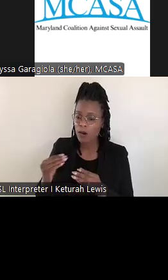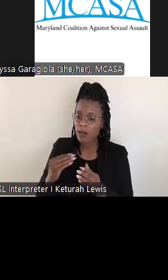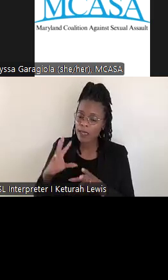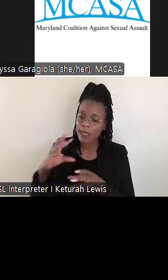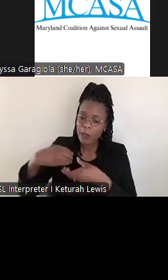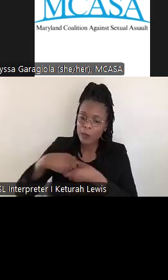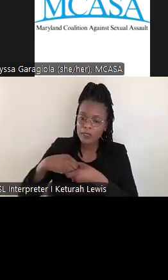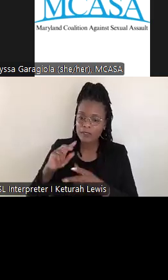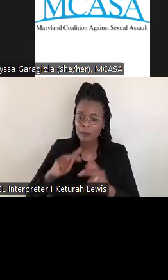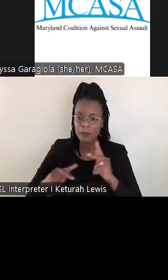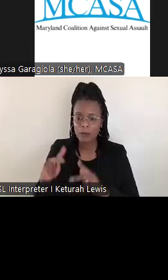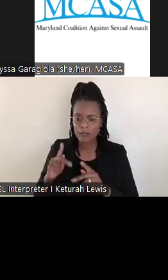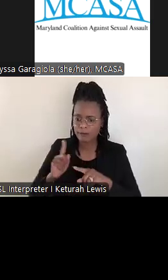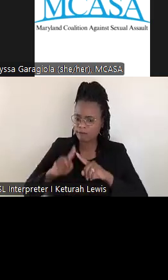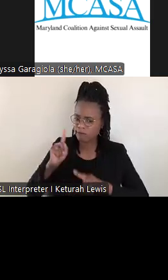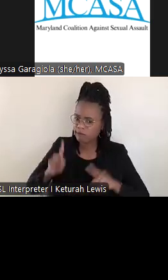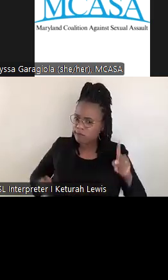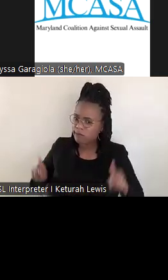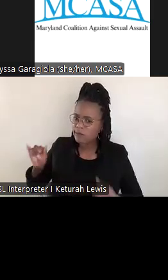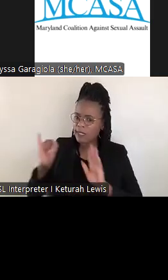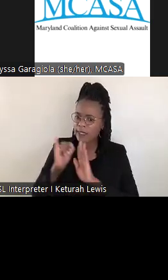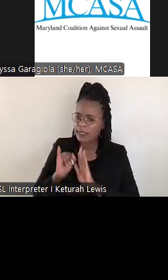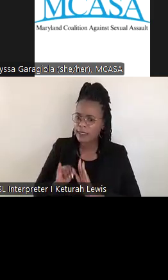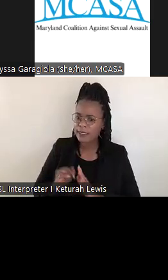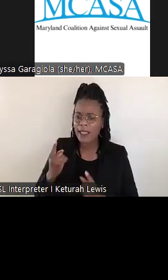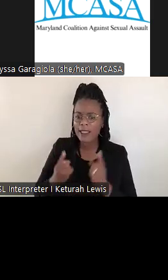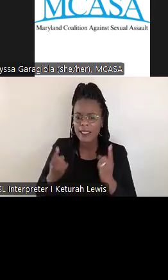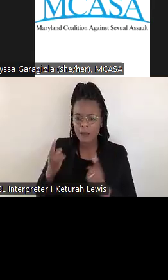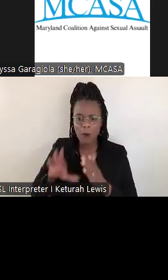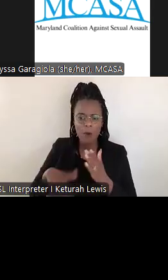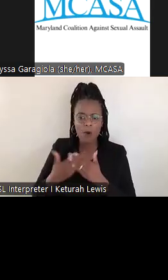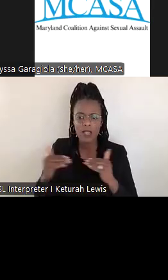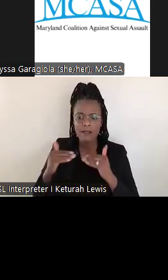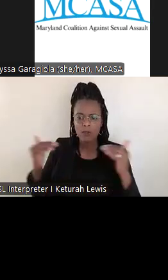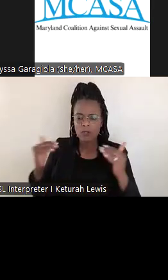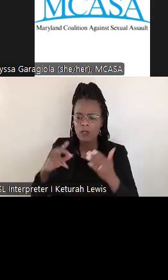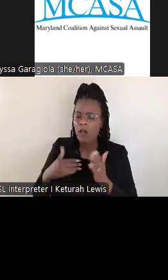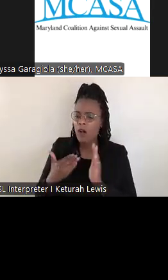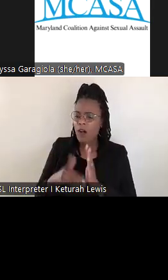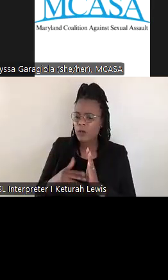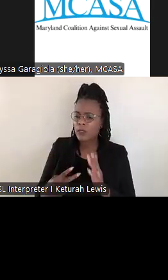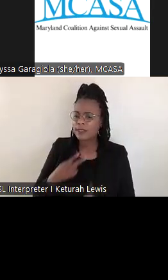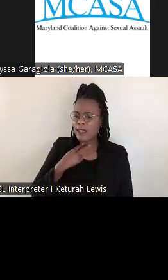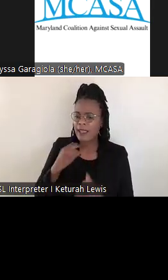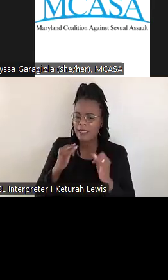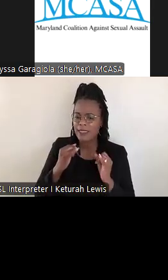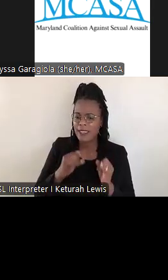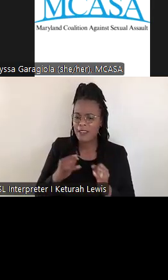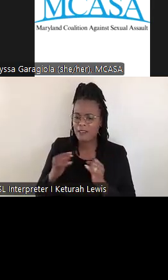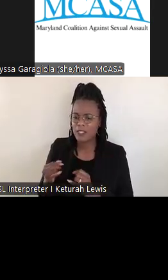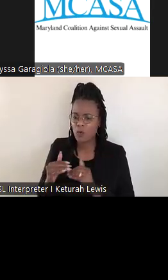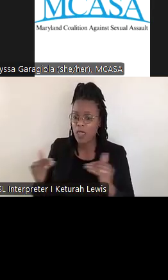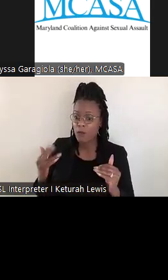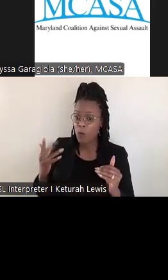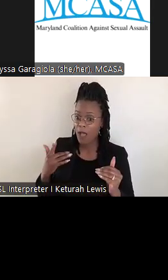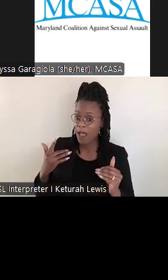identities, consider each one of these levels. And many times we get stuck in this individual level because that's the level where we have